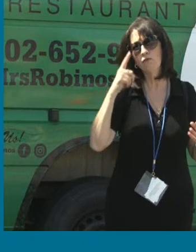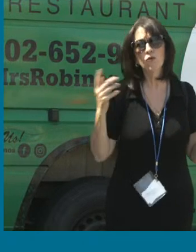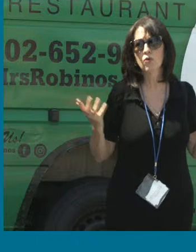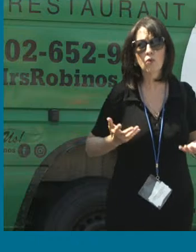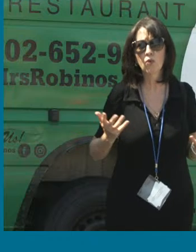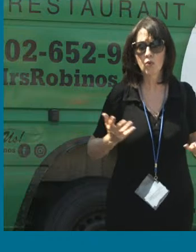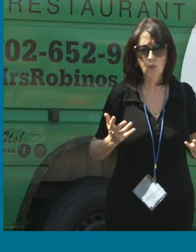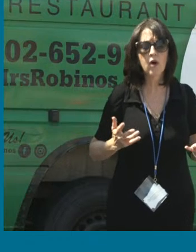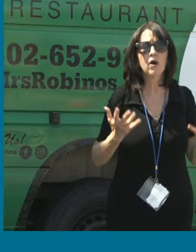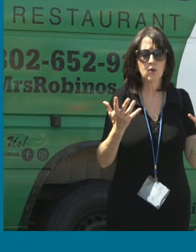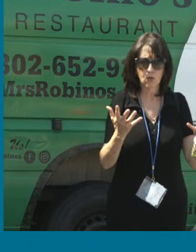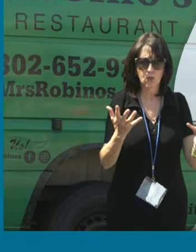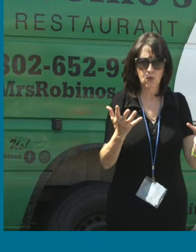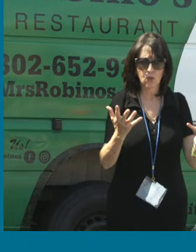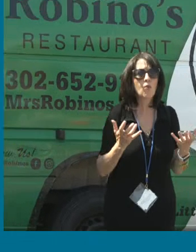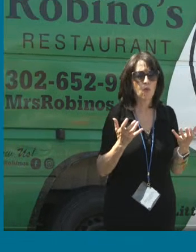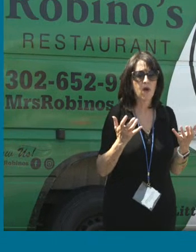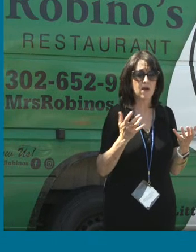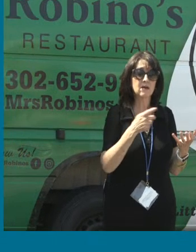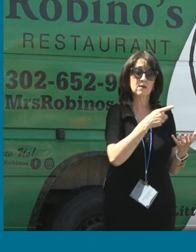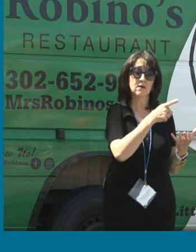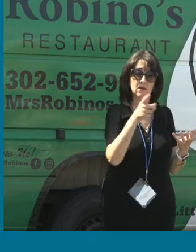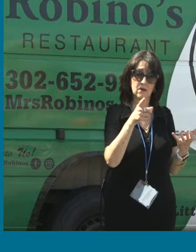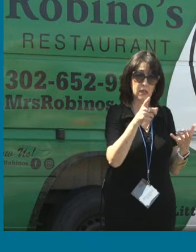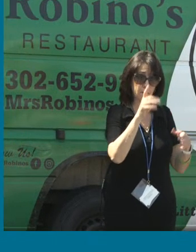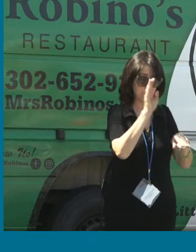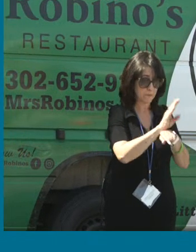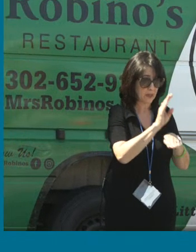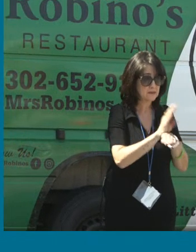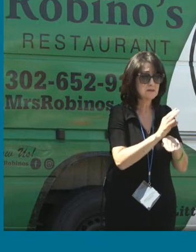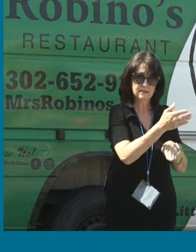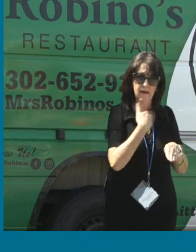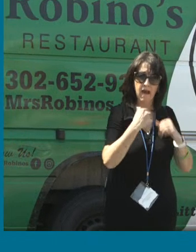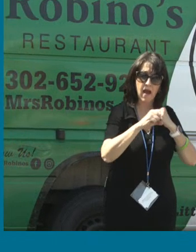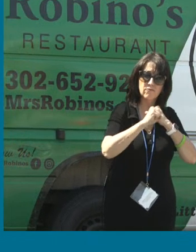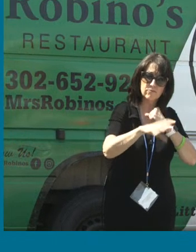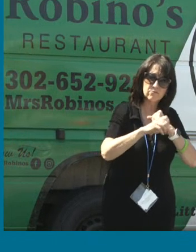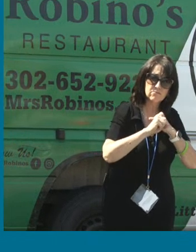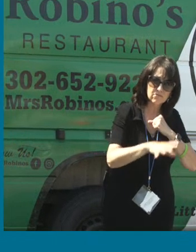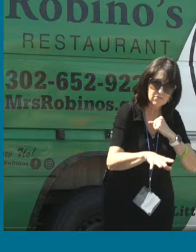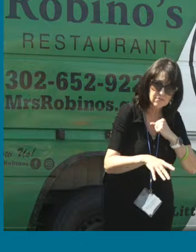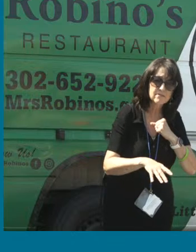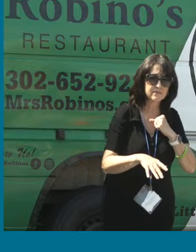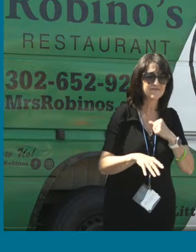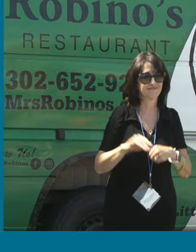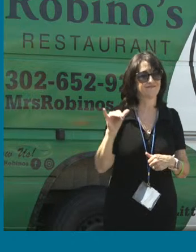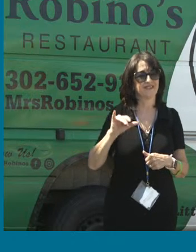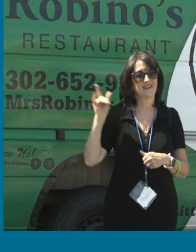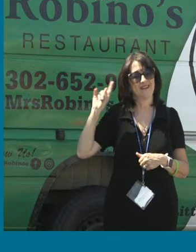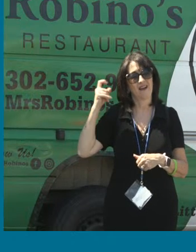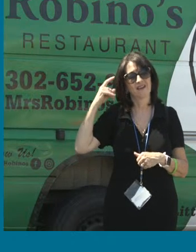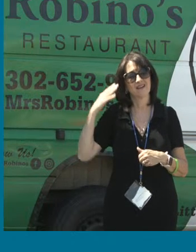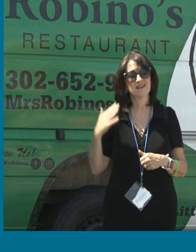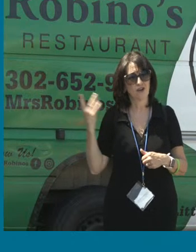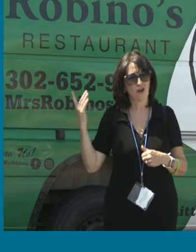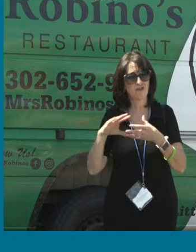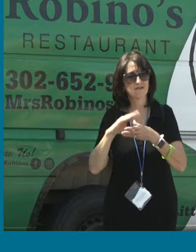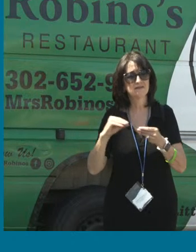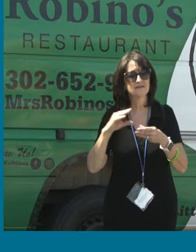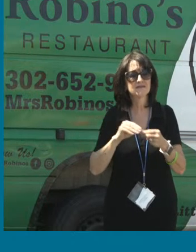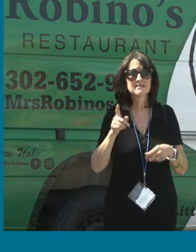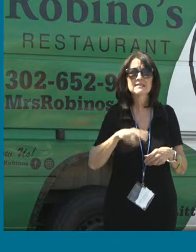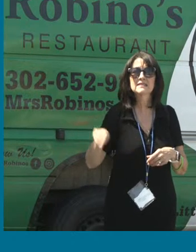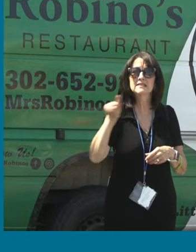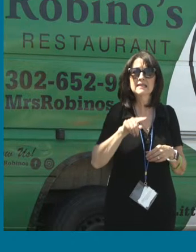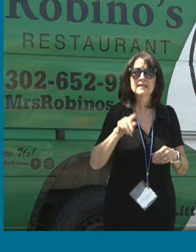businesses stepping up and telling us a good promotion that their customers would like. And again, like the governor said, this is for our folks that were in